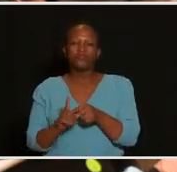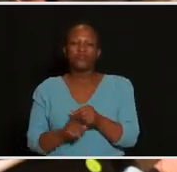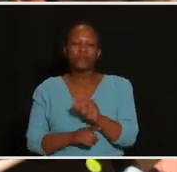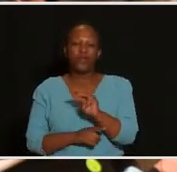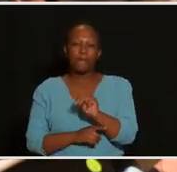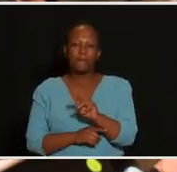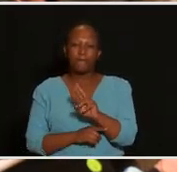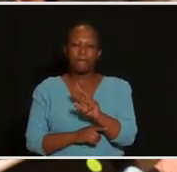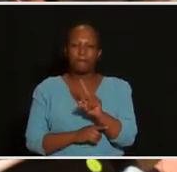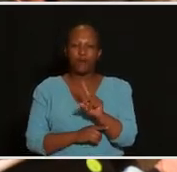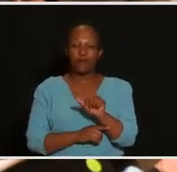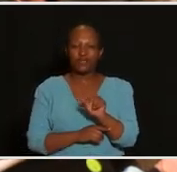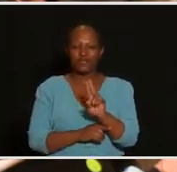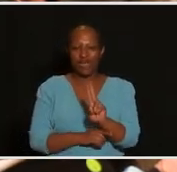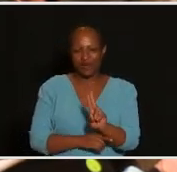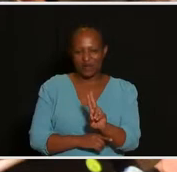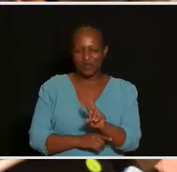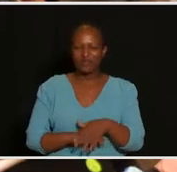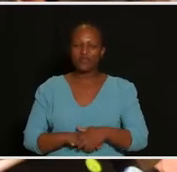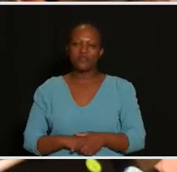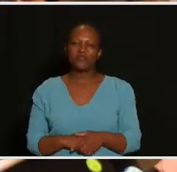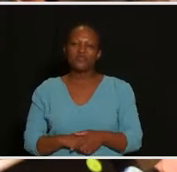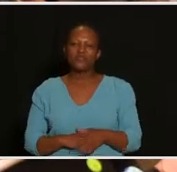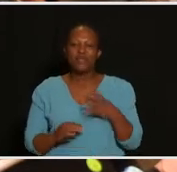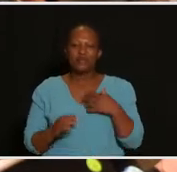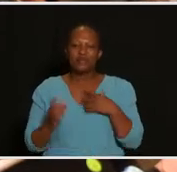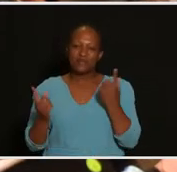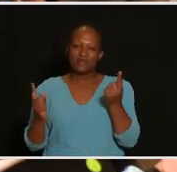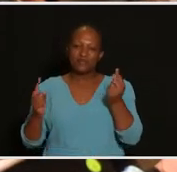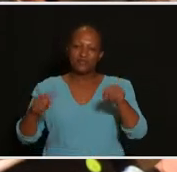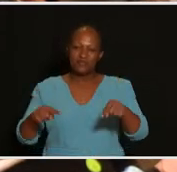I I'm coming here to represent